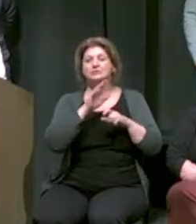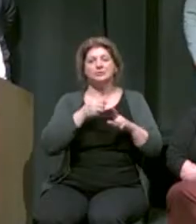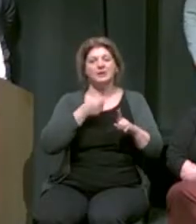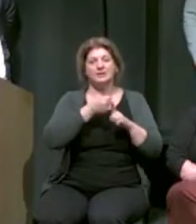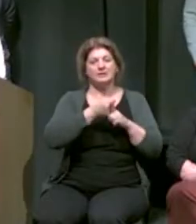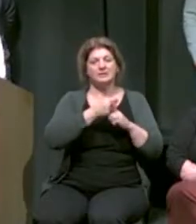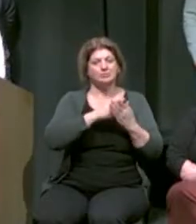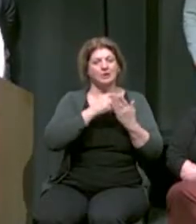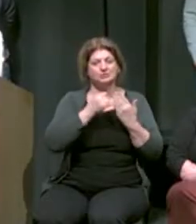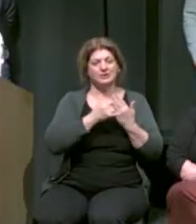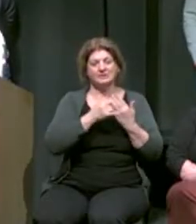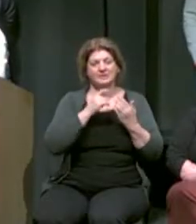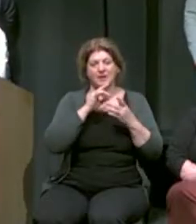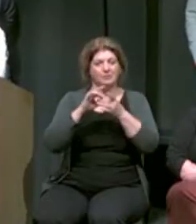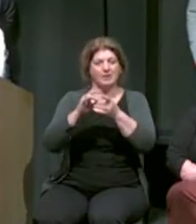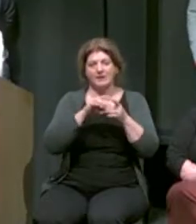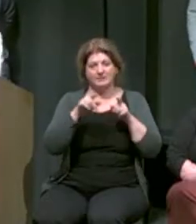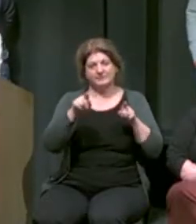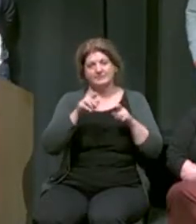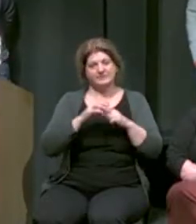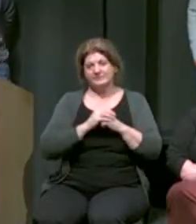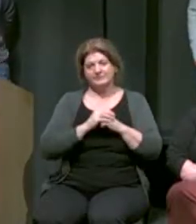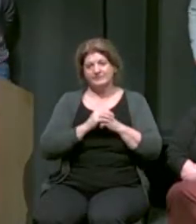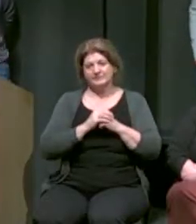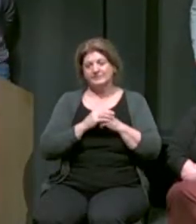the project itself. And